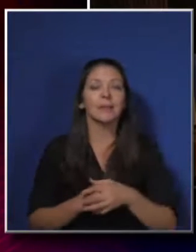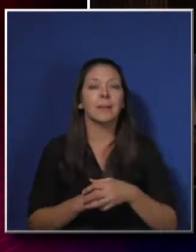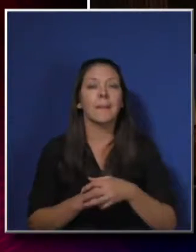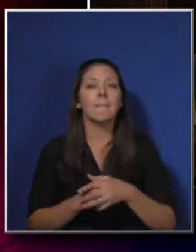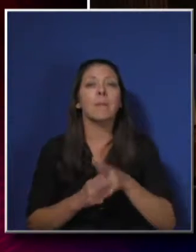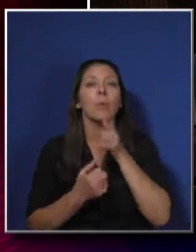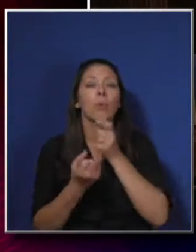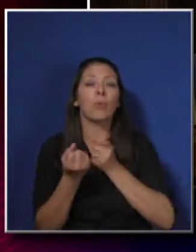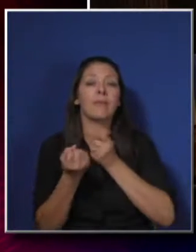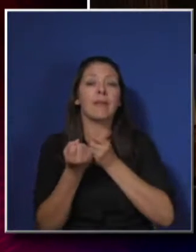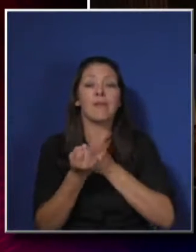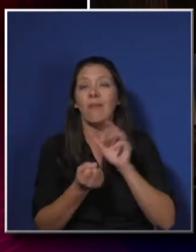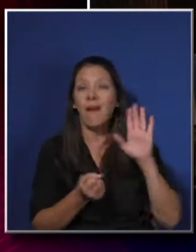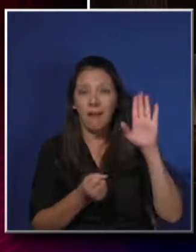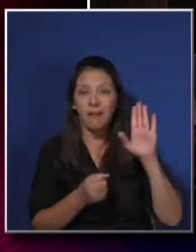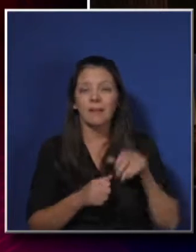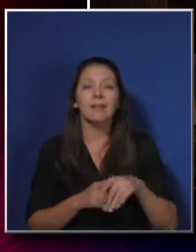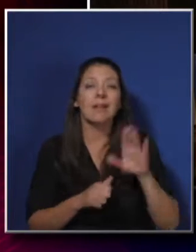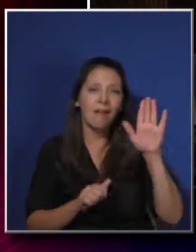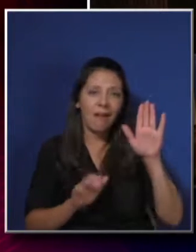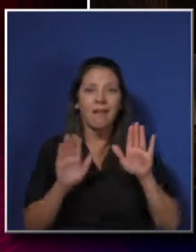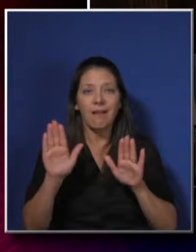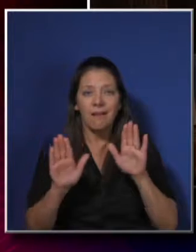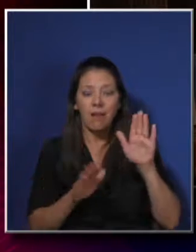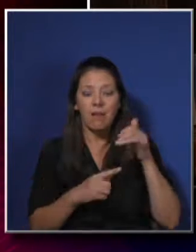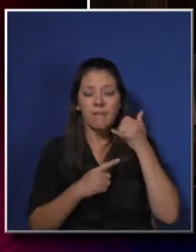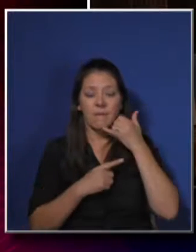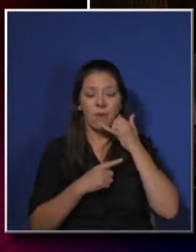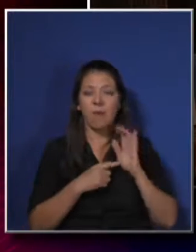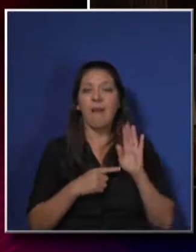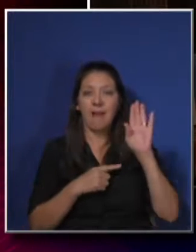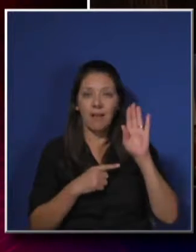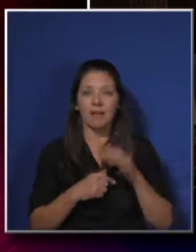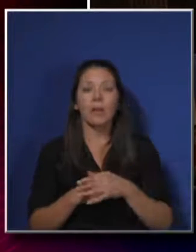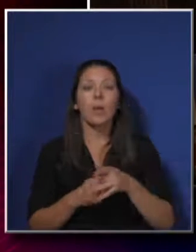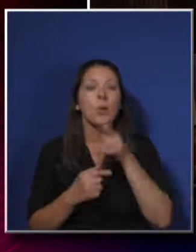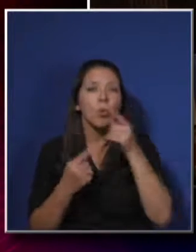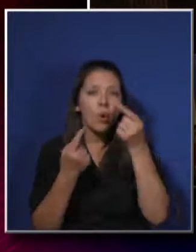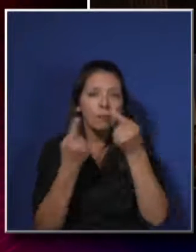All those in favor say aye. Aye. Aye. Opposed?